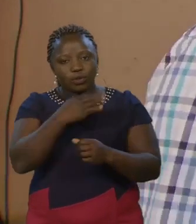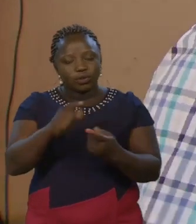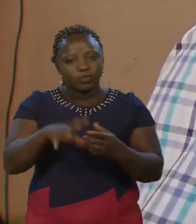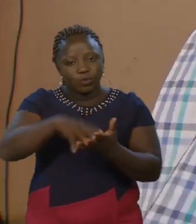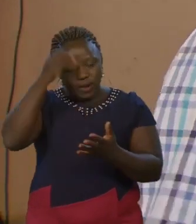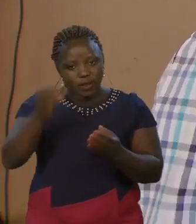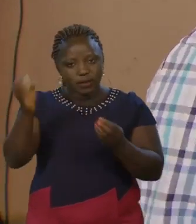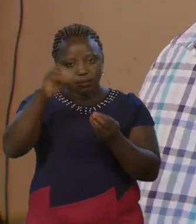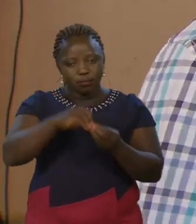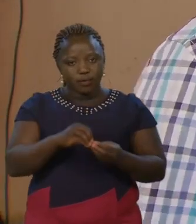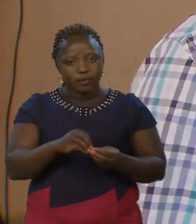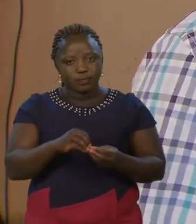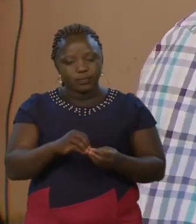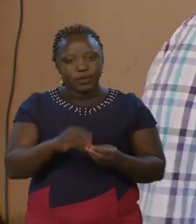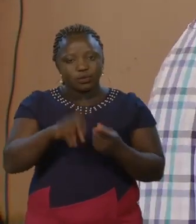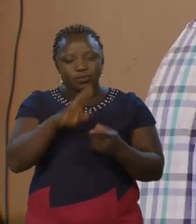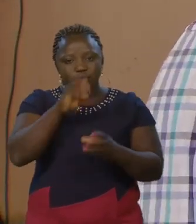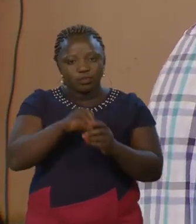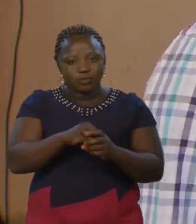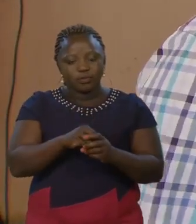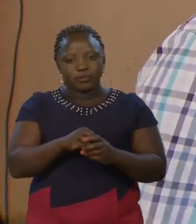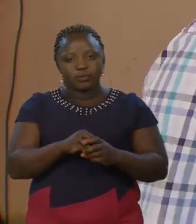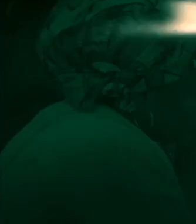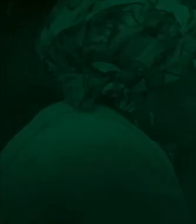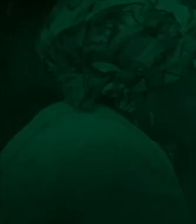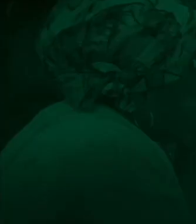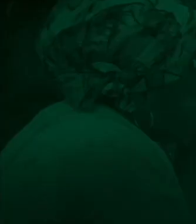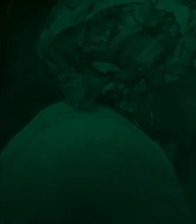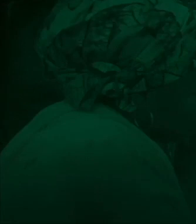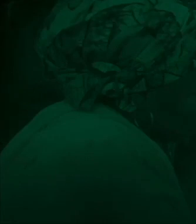themselves there to participate in the what they have learned.